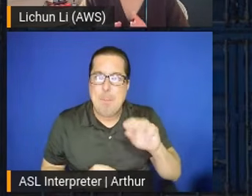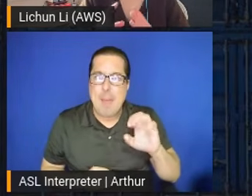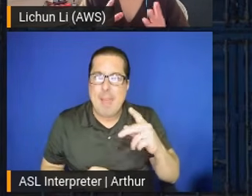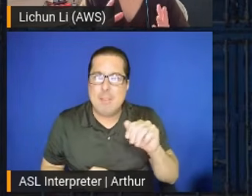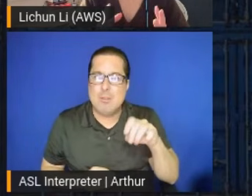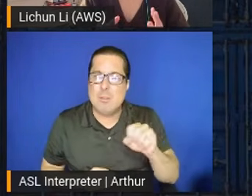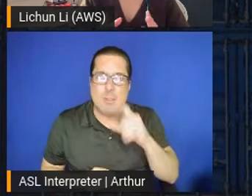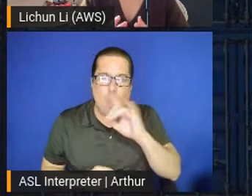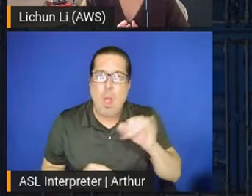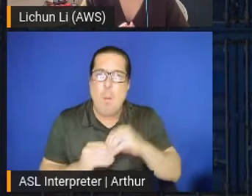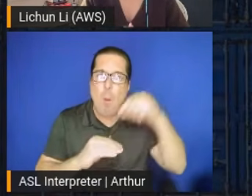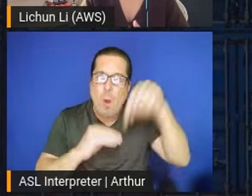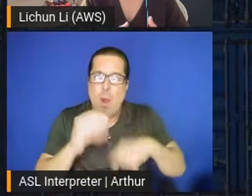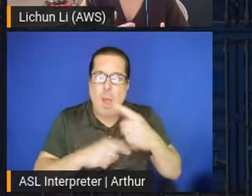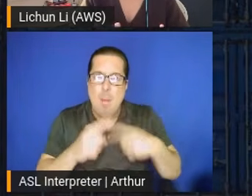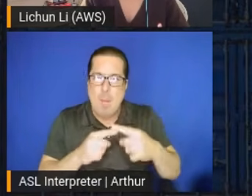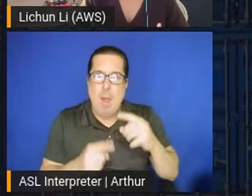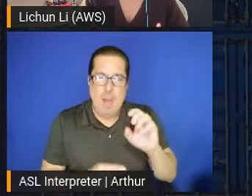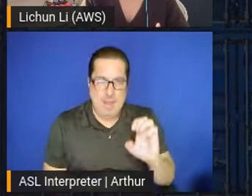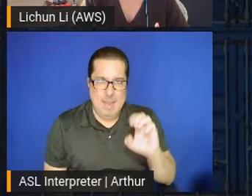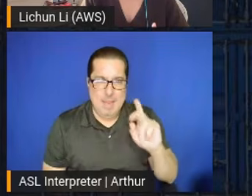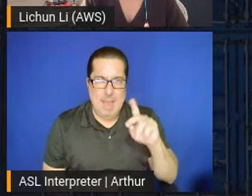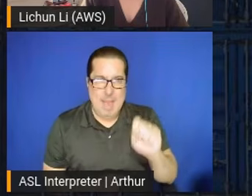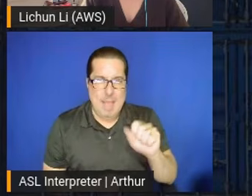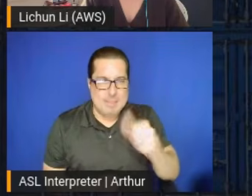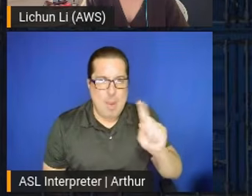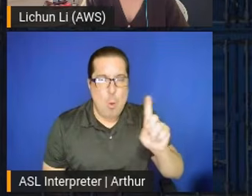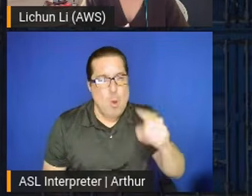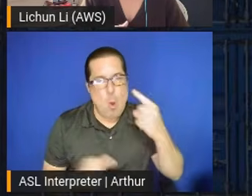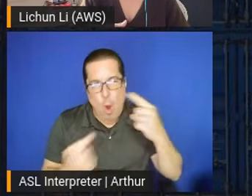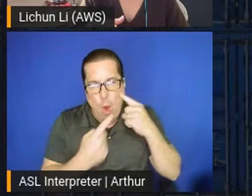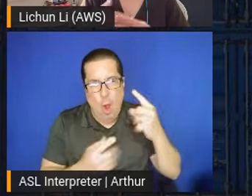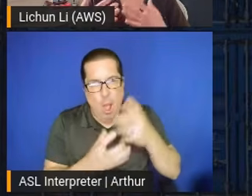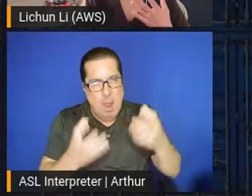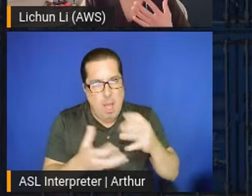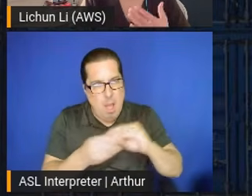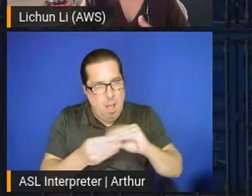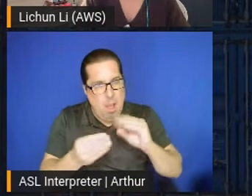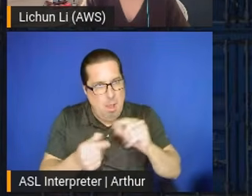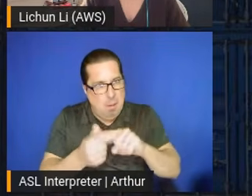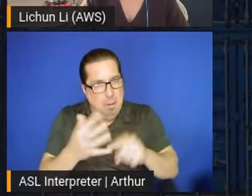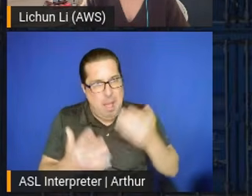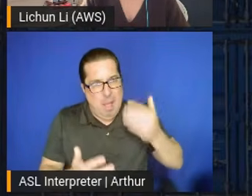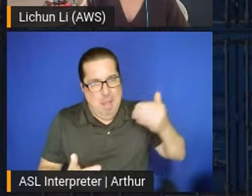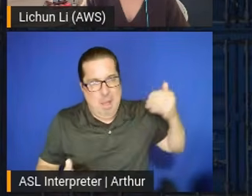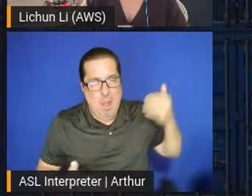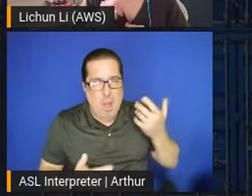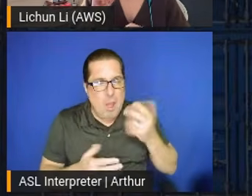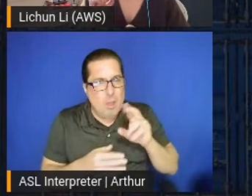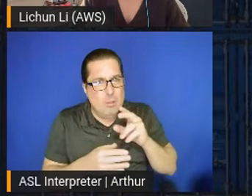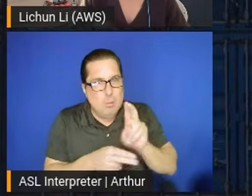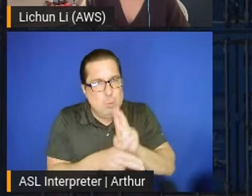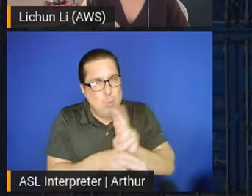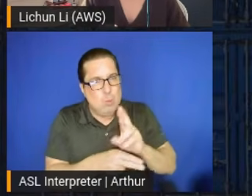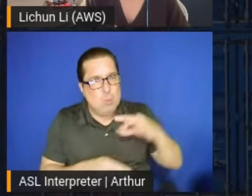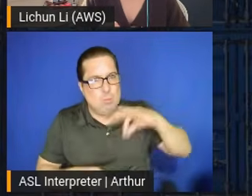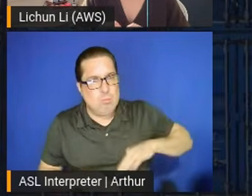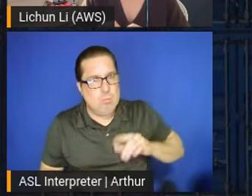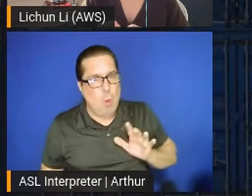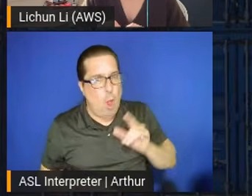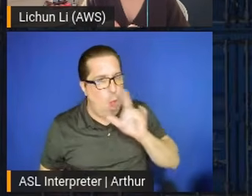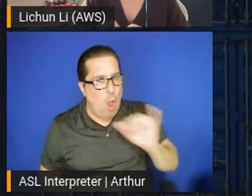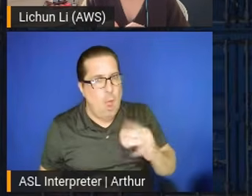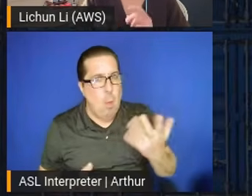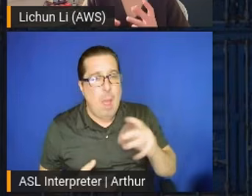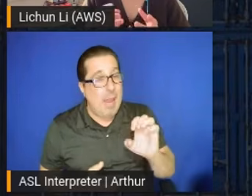Anywhere. I'm sure that you guys have heard a lot in the last session about, the use case of EKS Anywhere. What exactly is